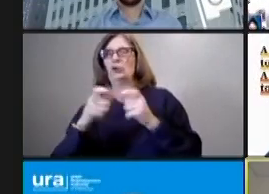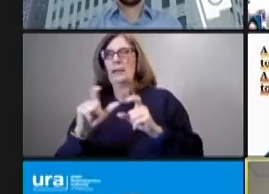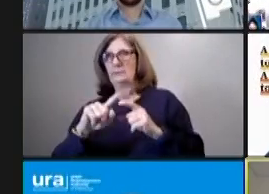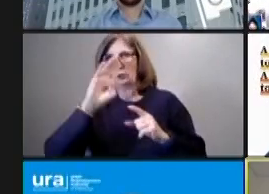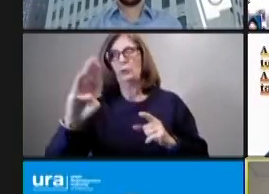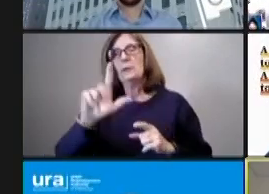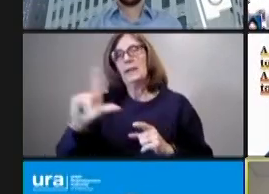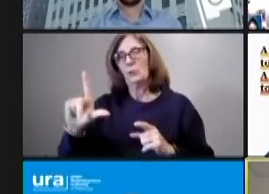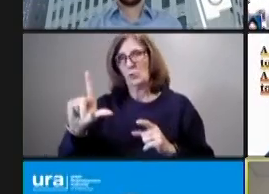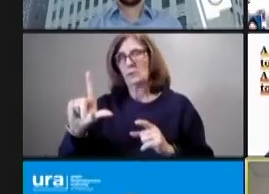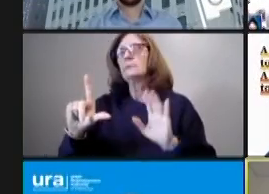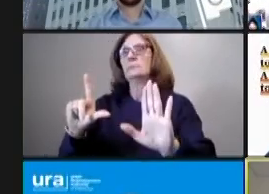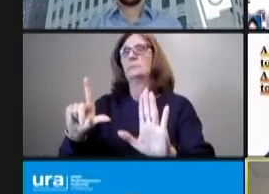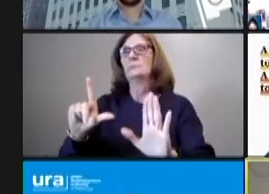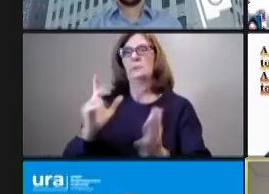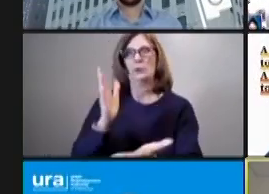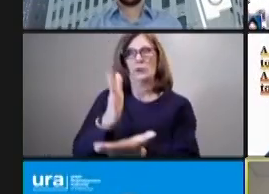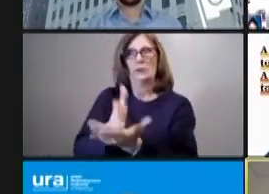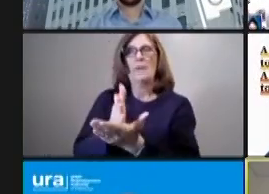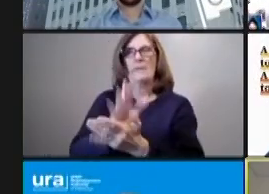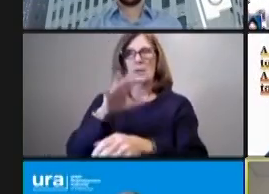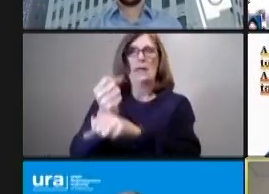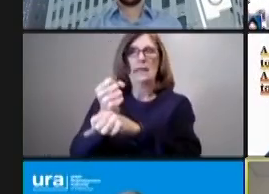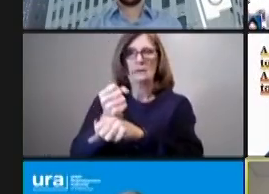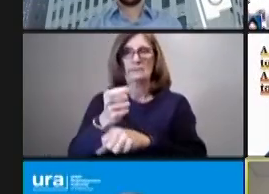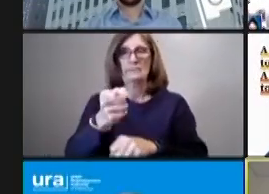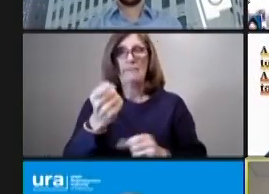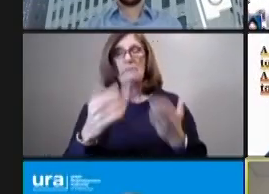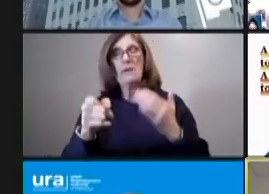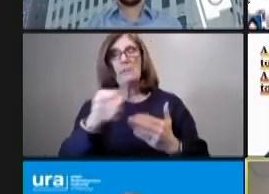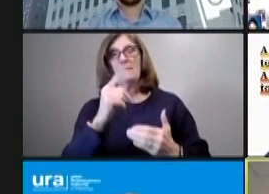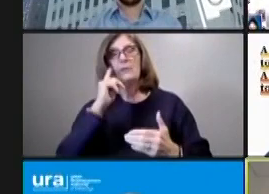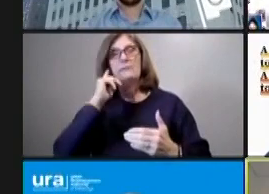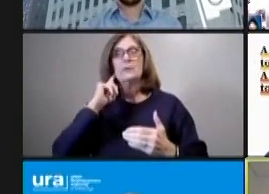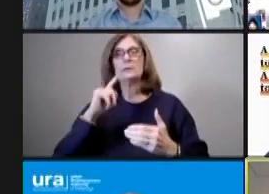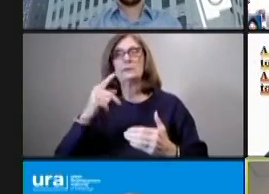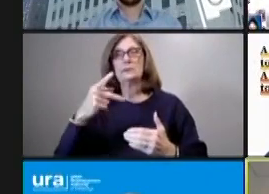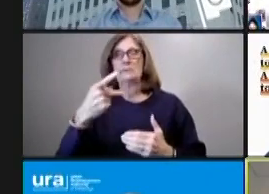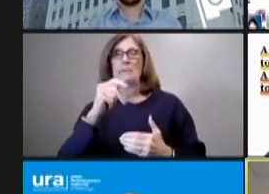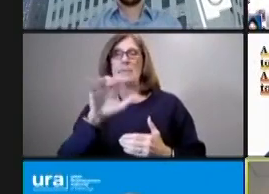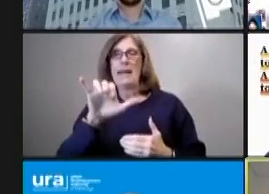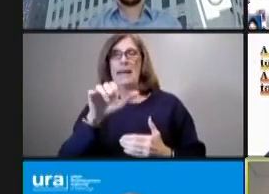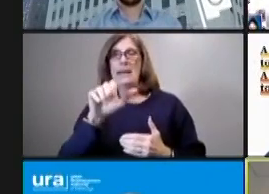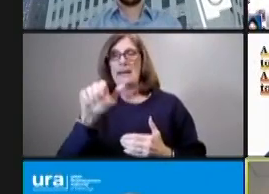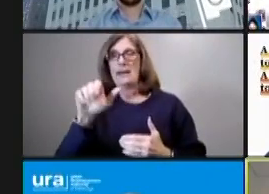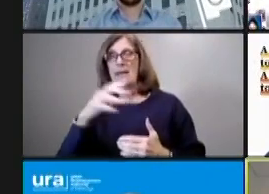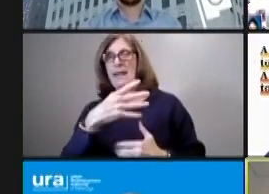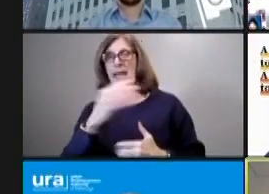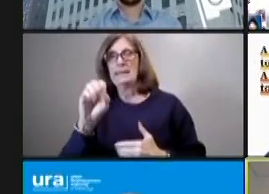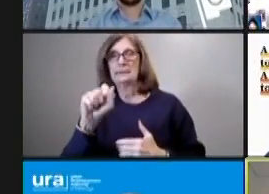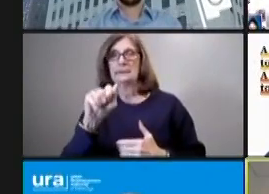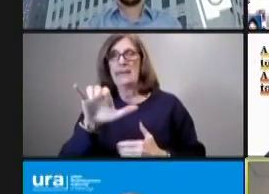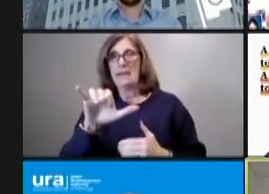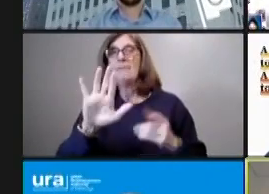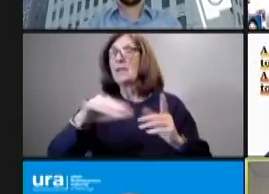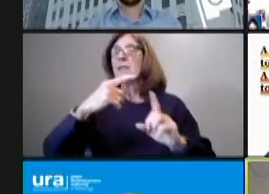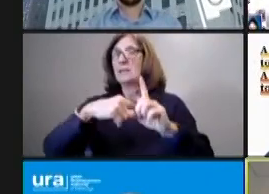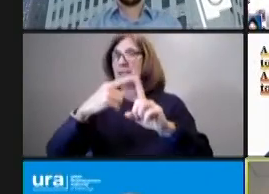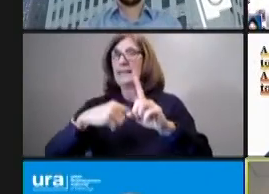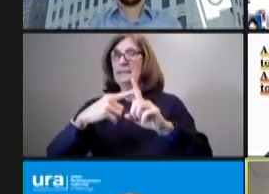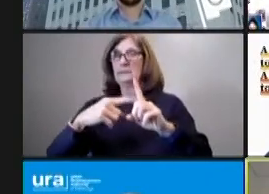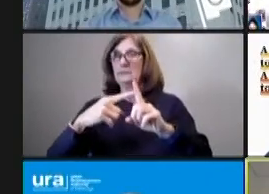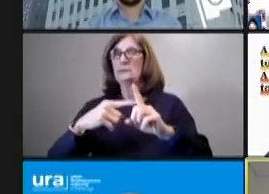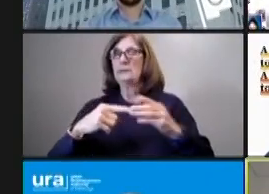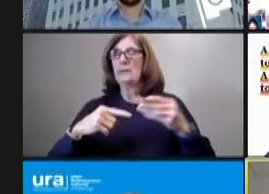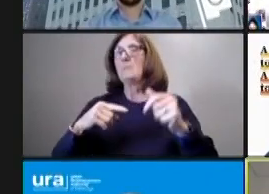stop the lockout. What many of you may have heard of is this thing called pay and stay, and it's where a tenant can pay to be able